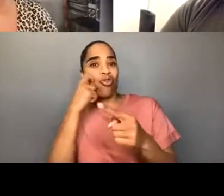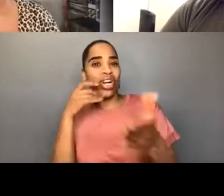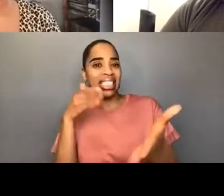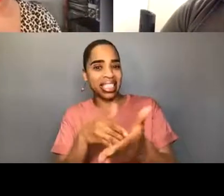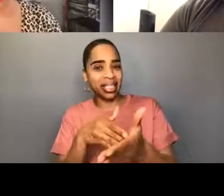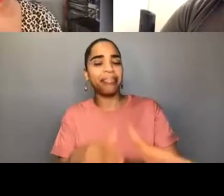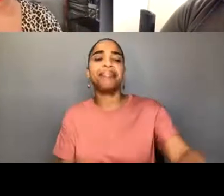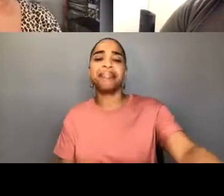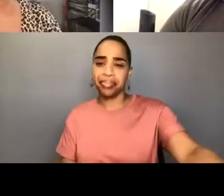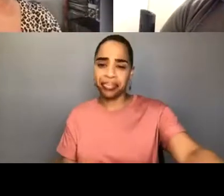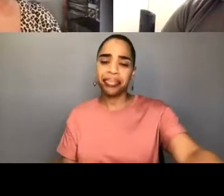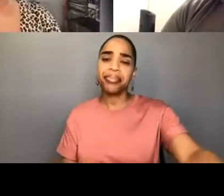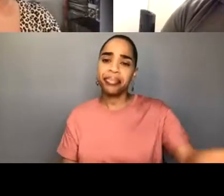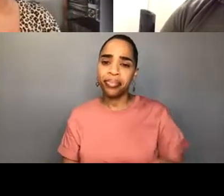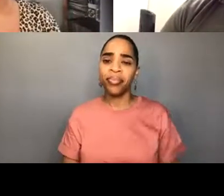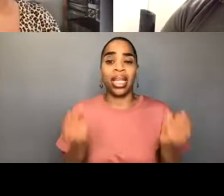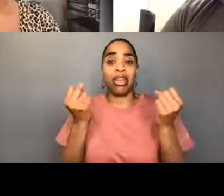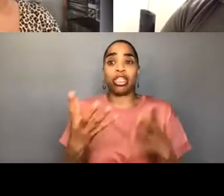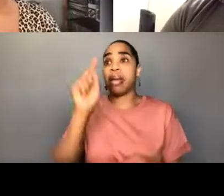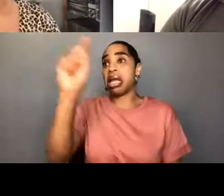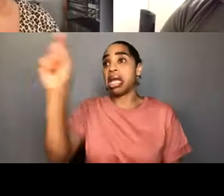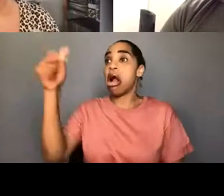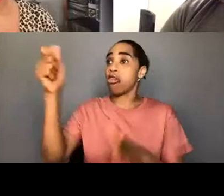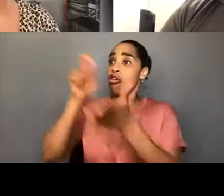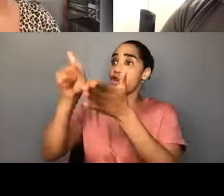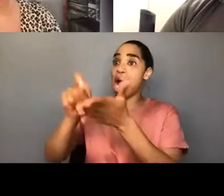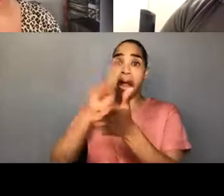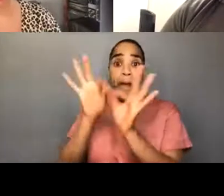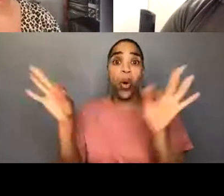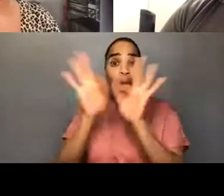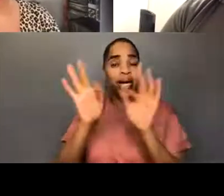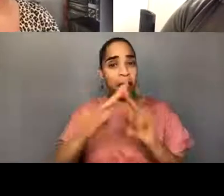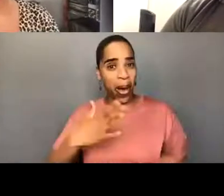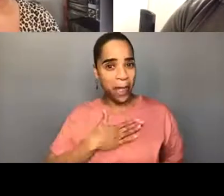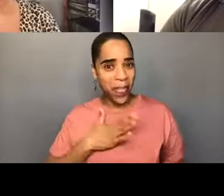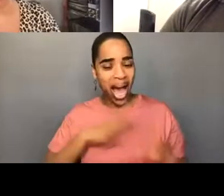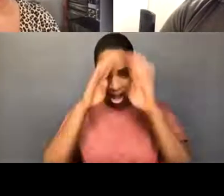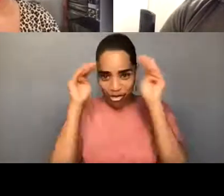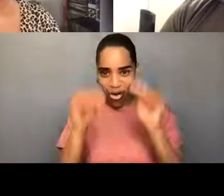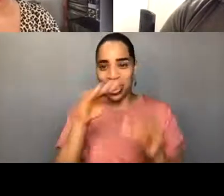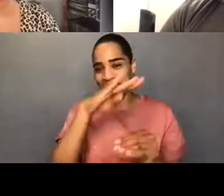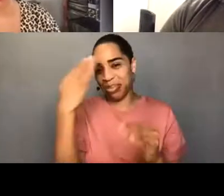There's lots of other important journalism, but that's why I wanted to become a journalist. And it's important